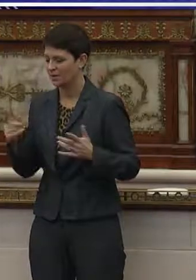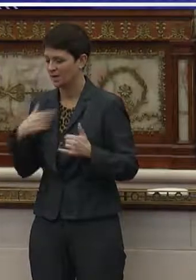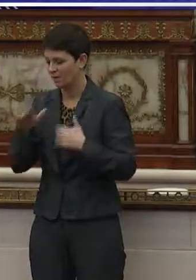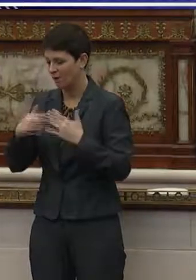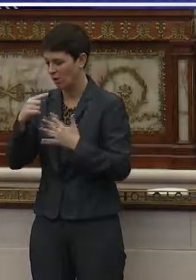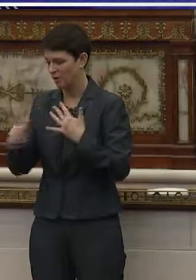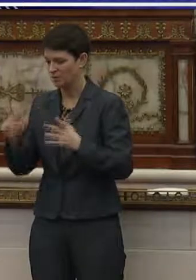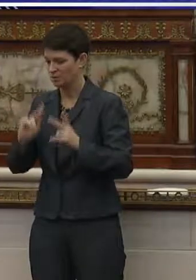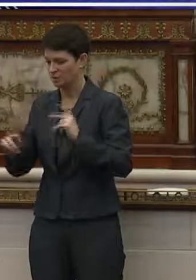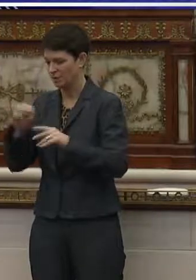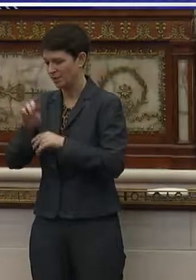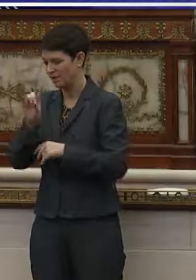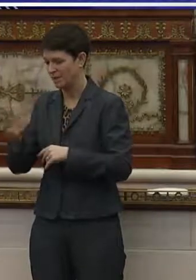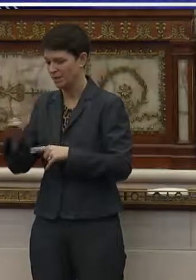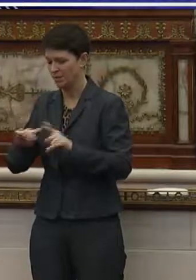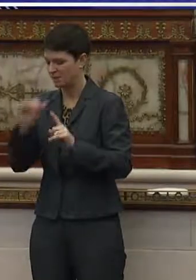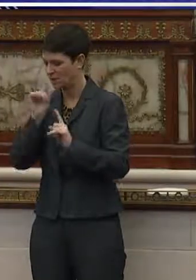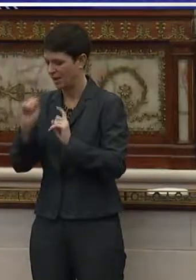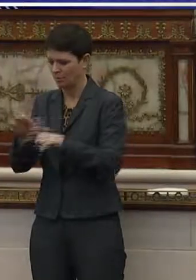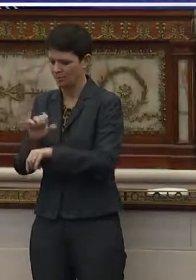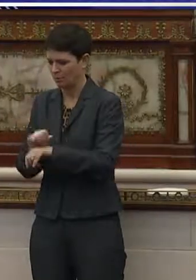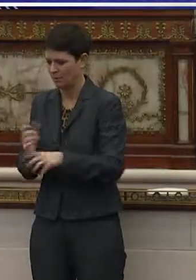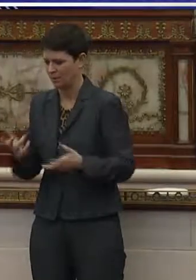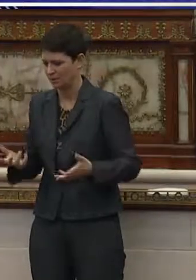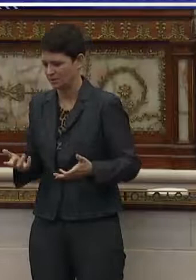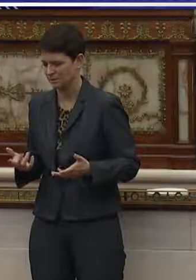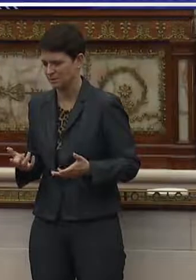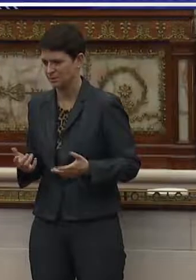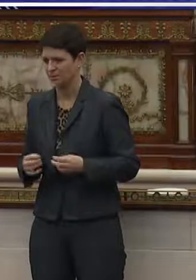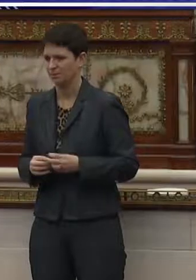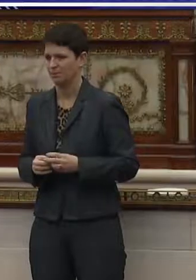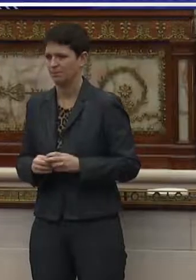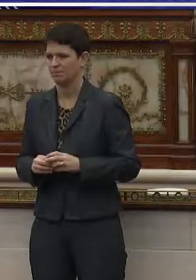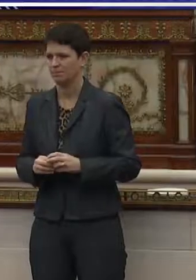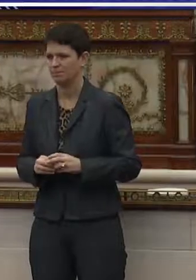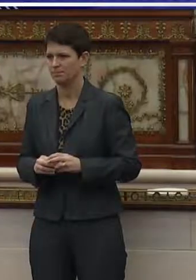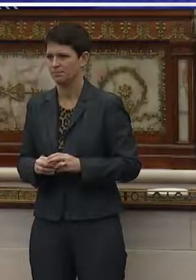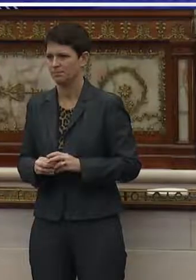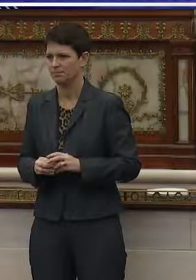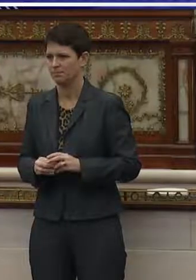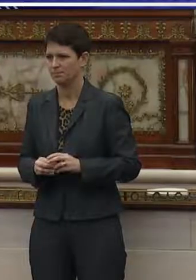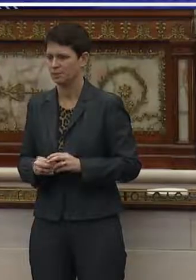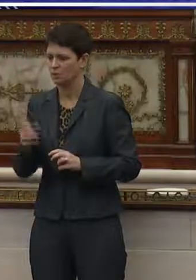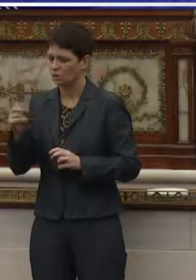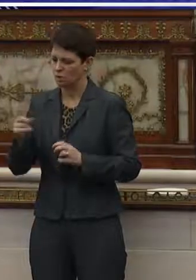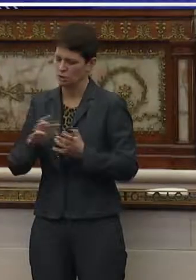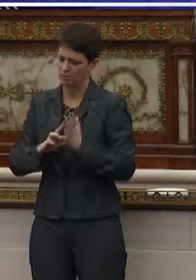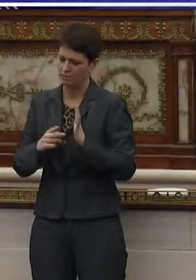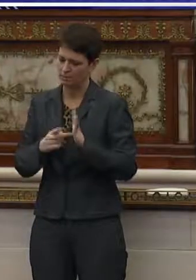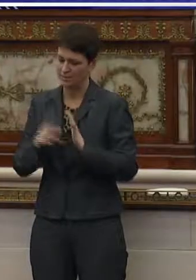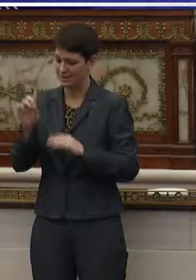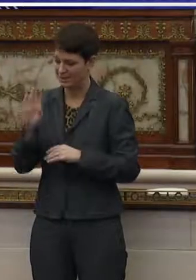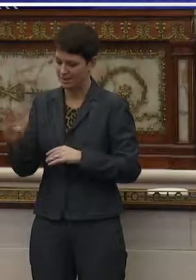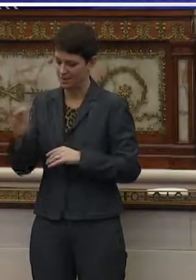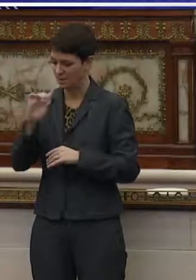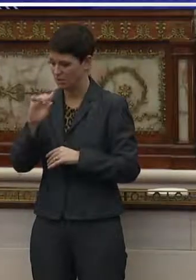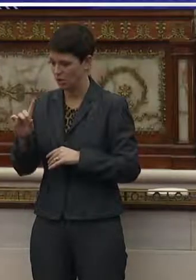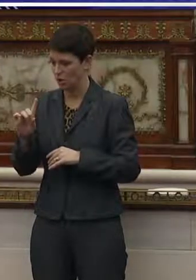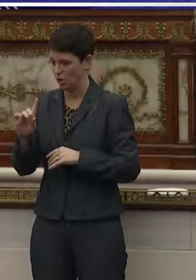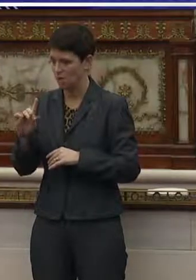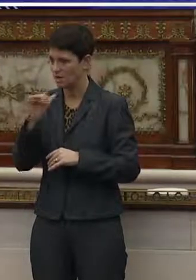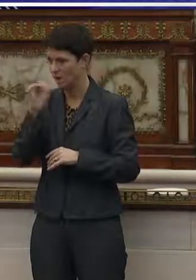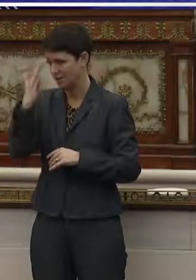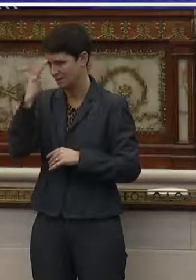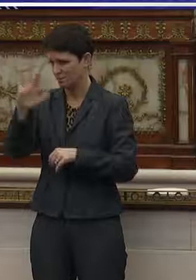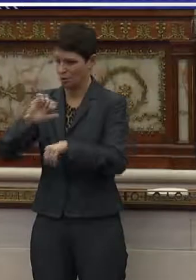those people in that database, but they don't get an appointment. So you're saying that their databases aren't savvy